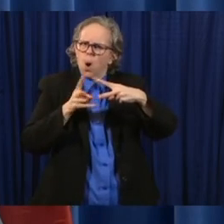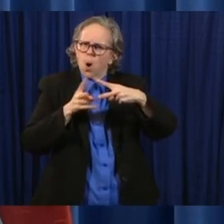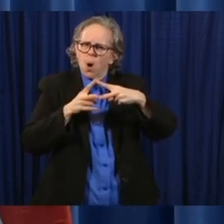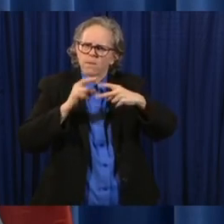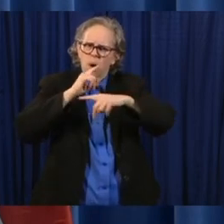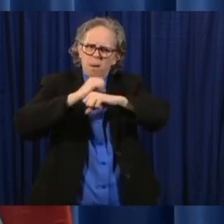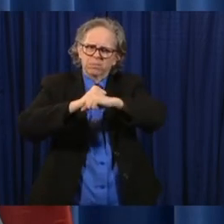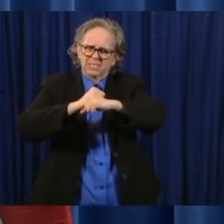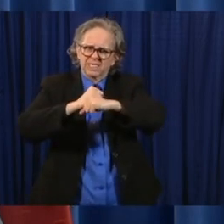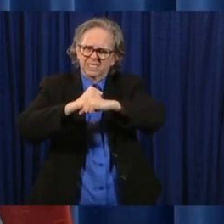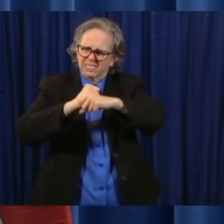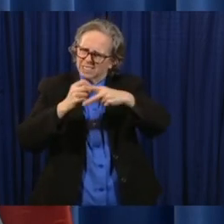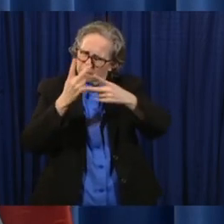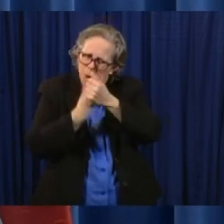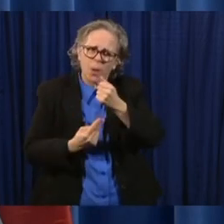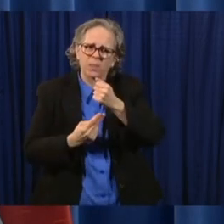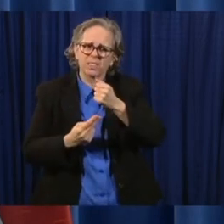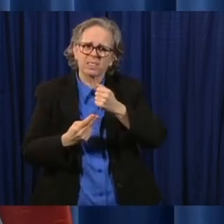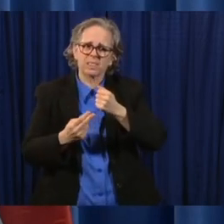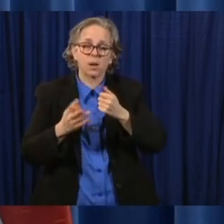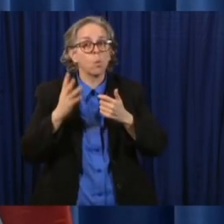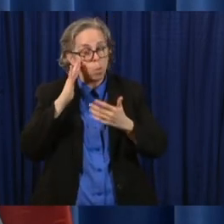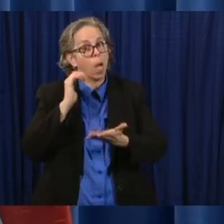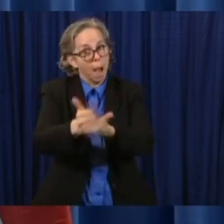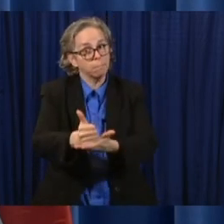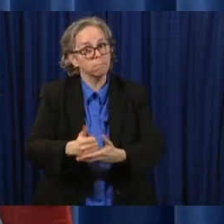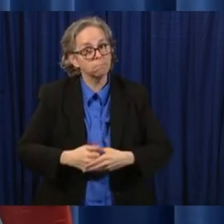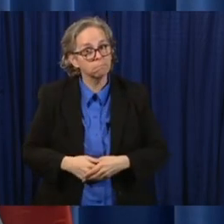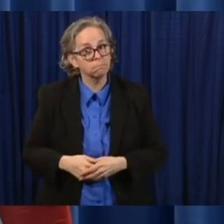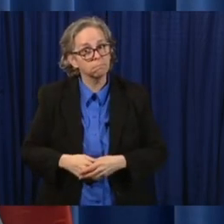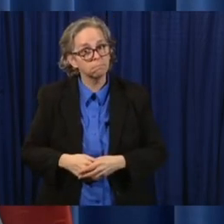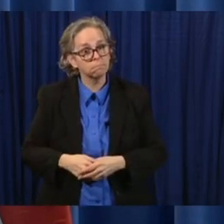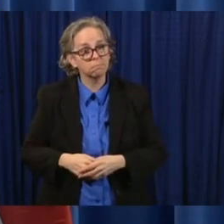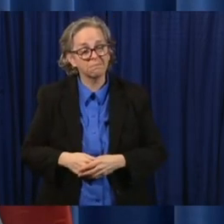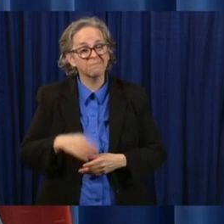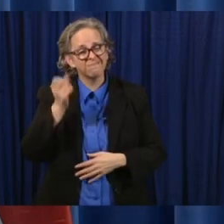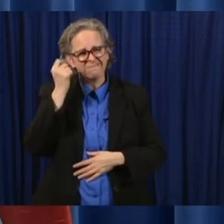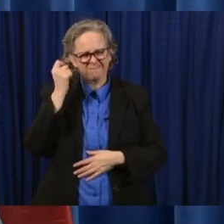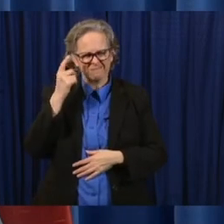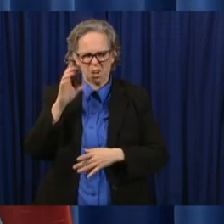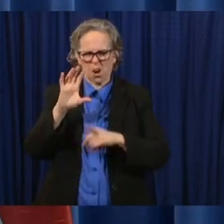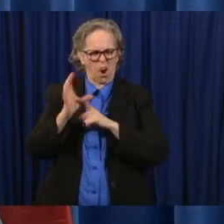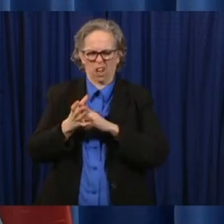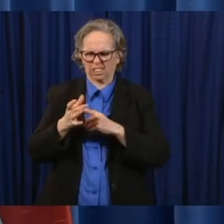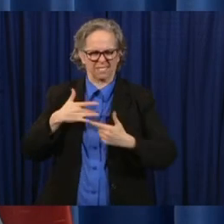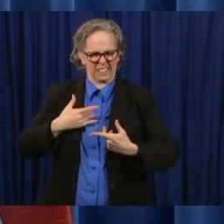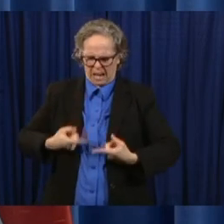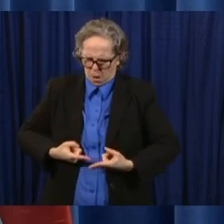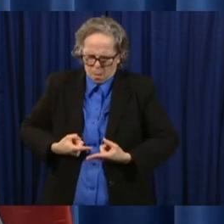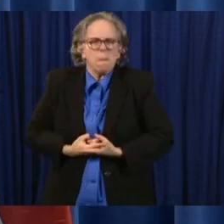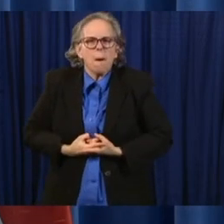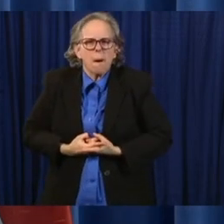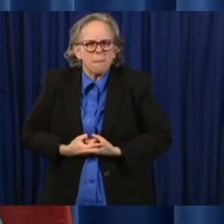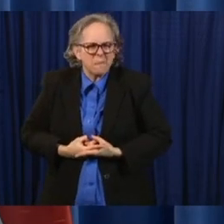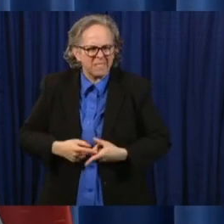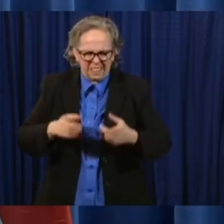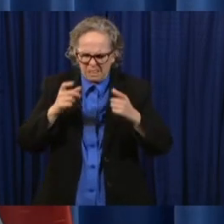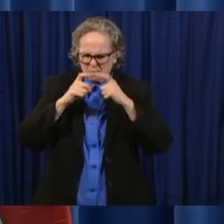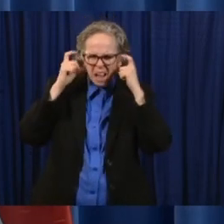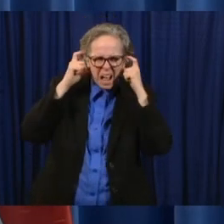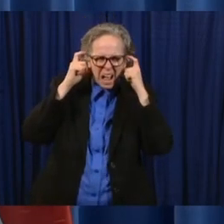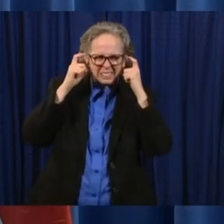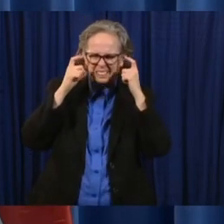make a difference. And so I know that culturally this is not something we have done. We're not used to going out in public and